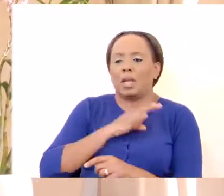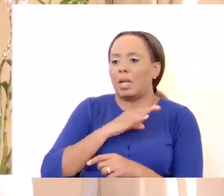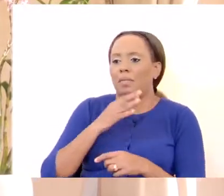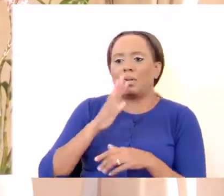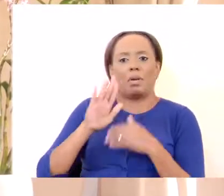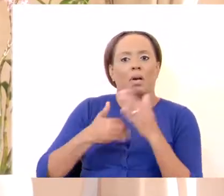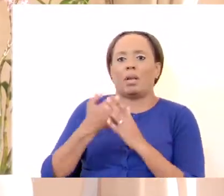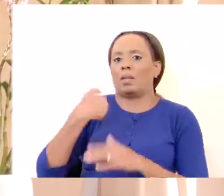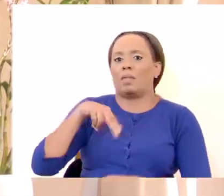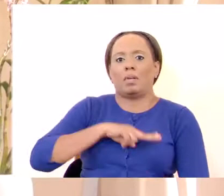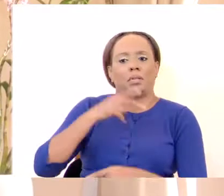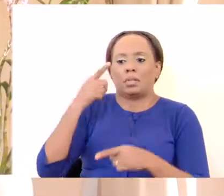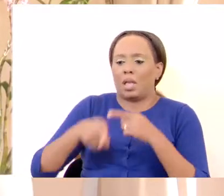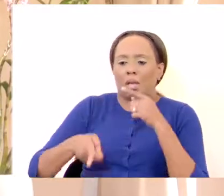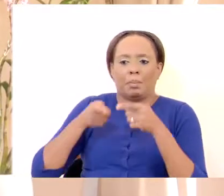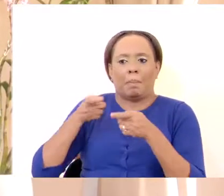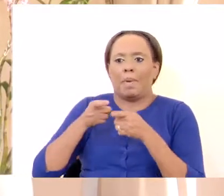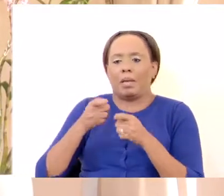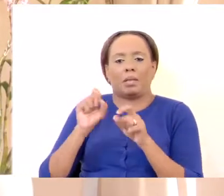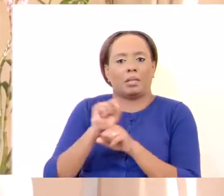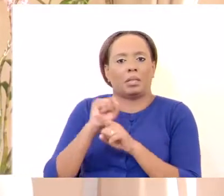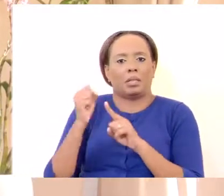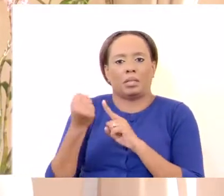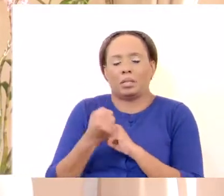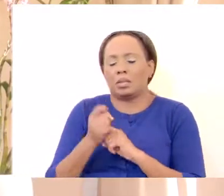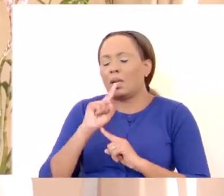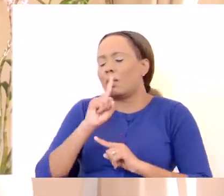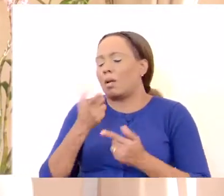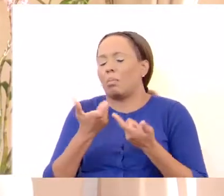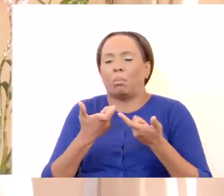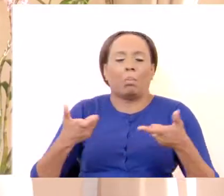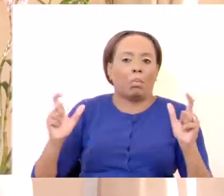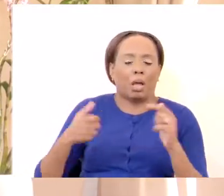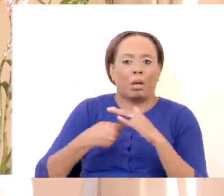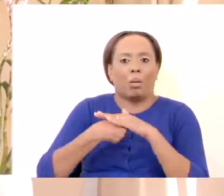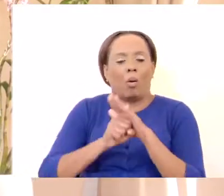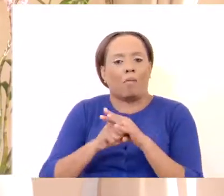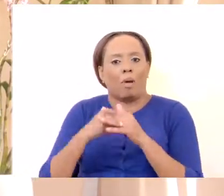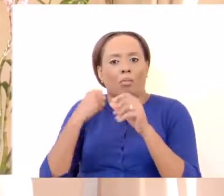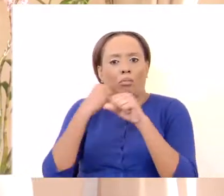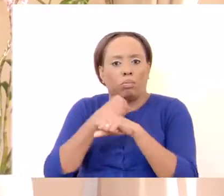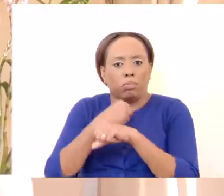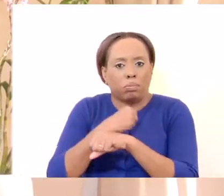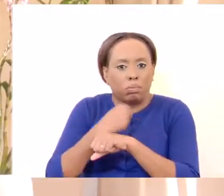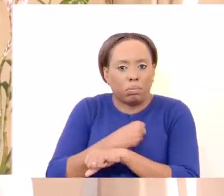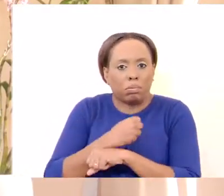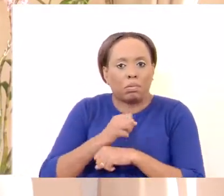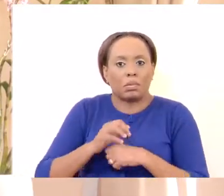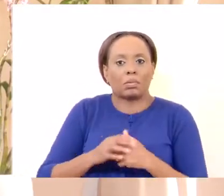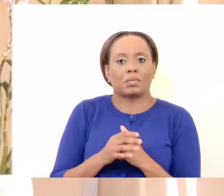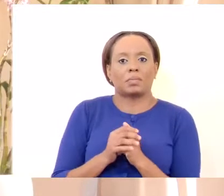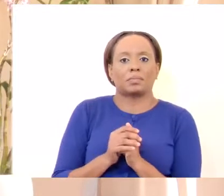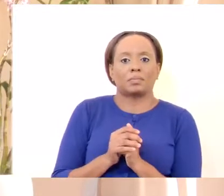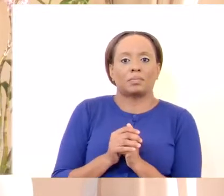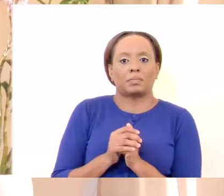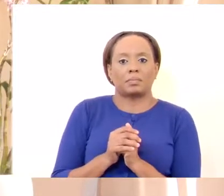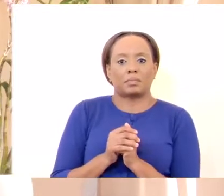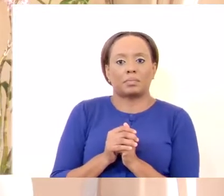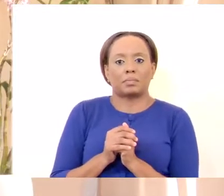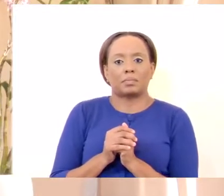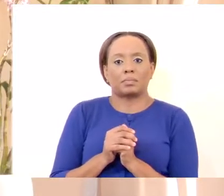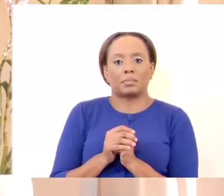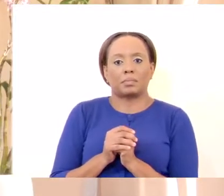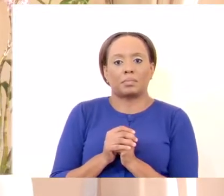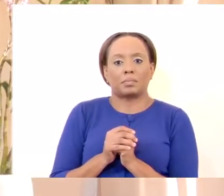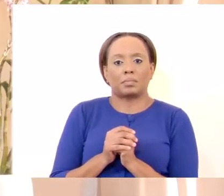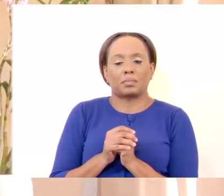what we are facing, this COVID battle, and manage the rollout of a vaccination program. But I can say yes, that